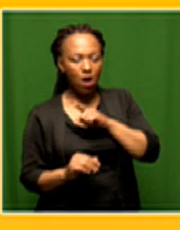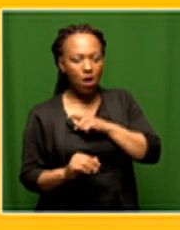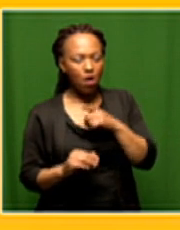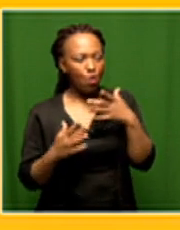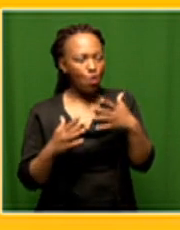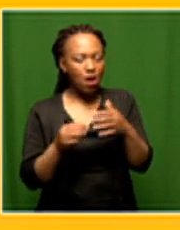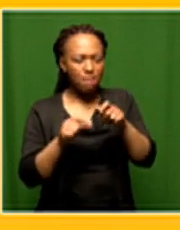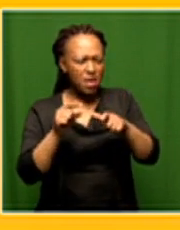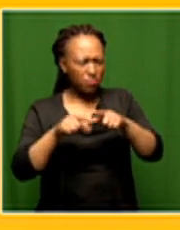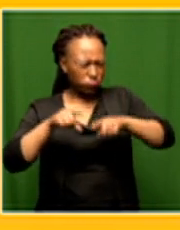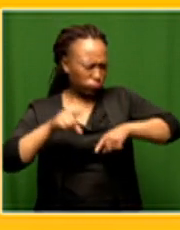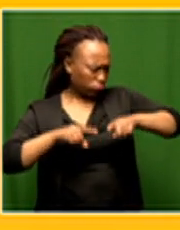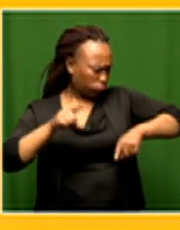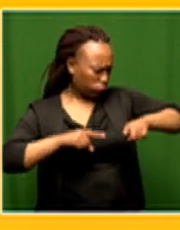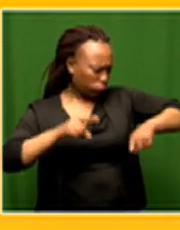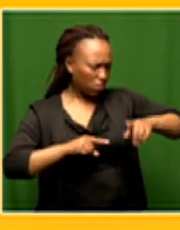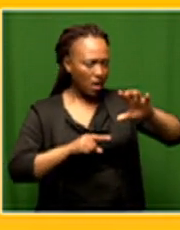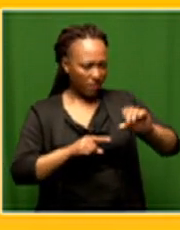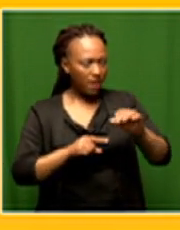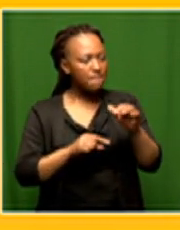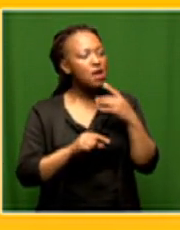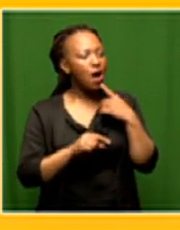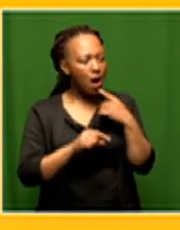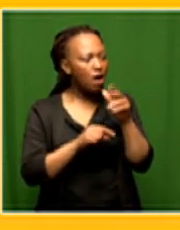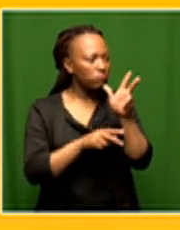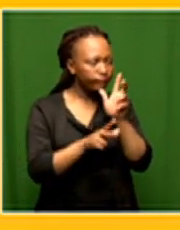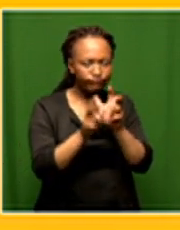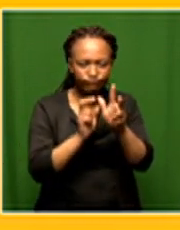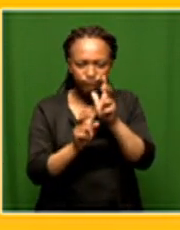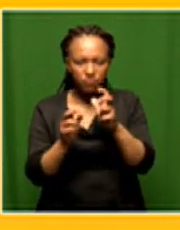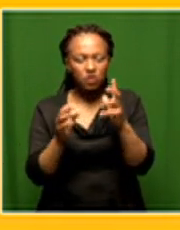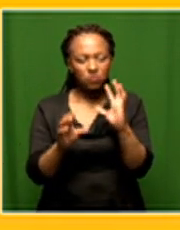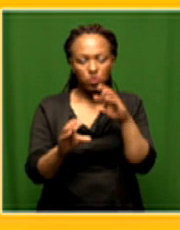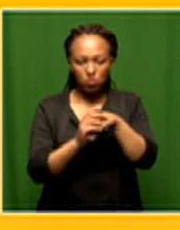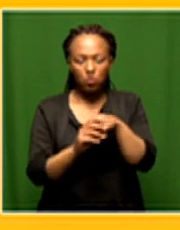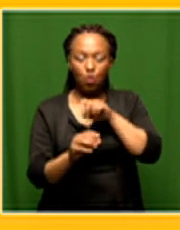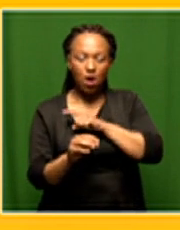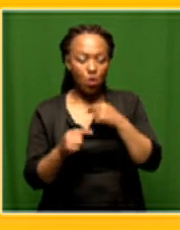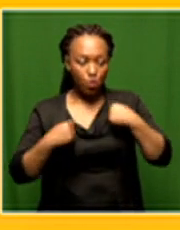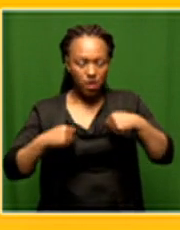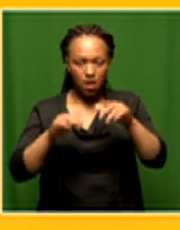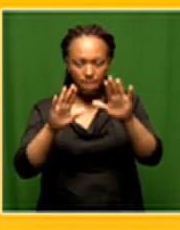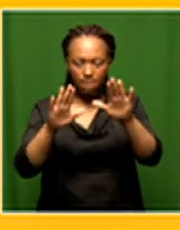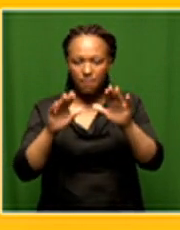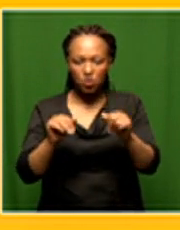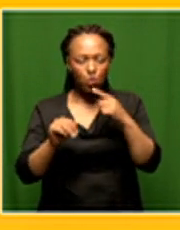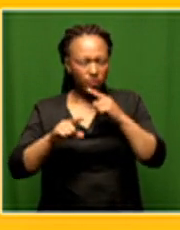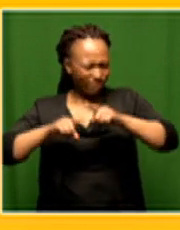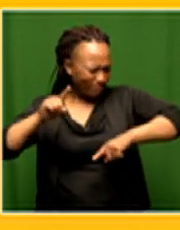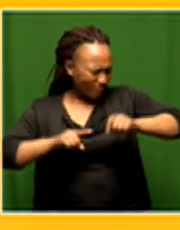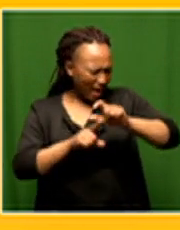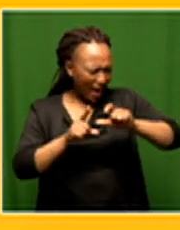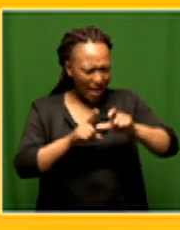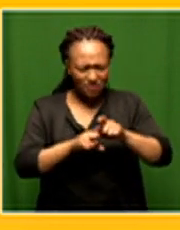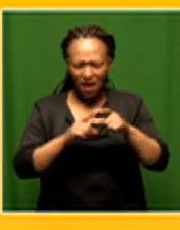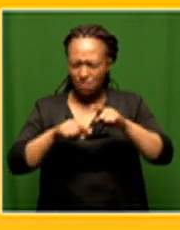huge, diverse frame of reference. And this really was the one thing that I've decided to include, because we are really truly blessed with such diverse cultures and